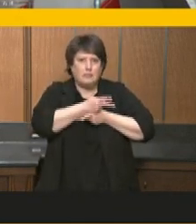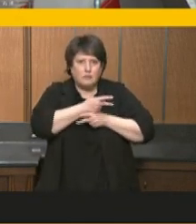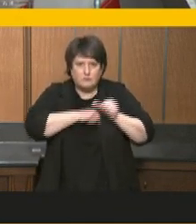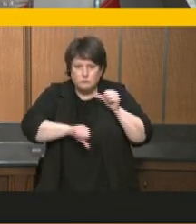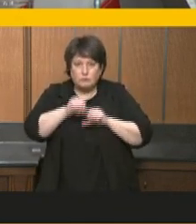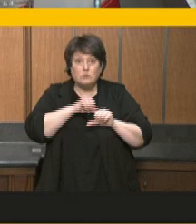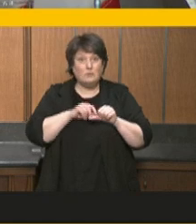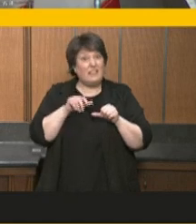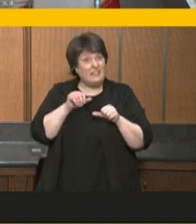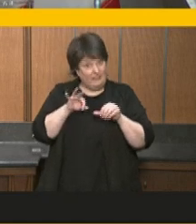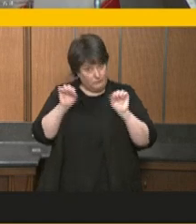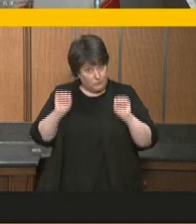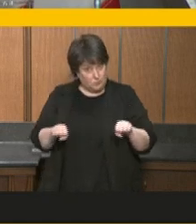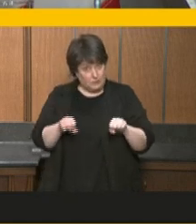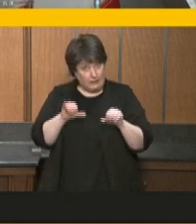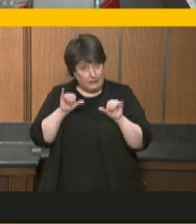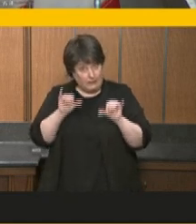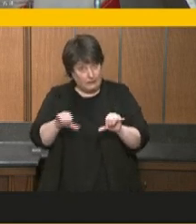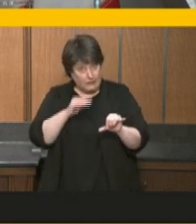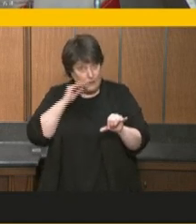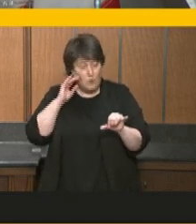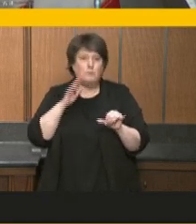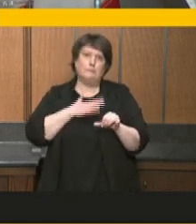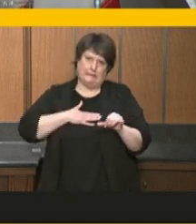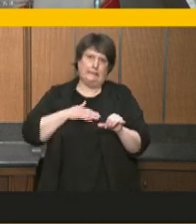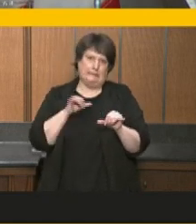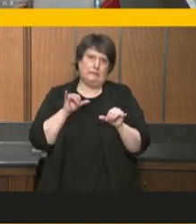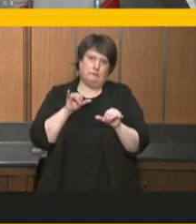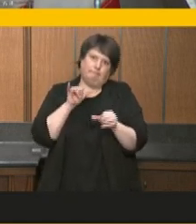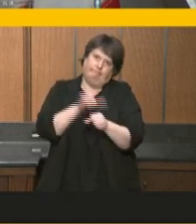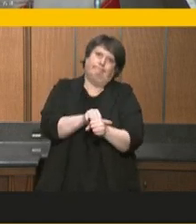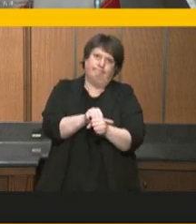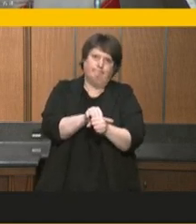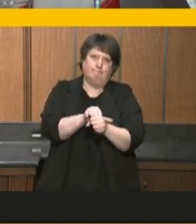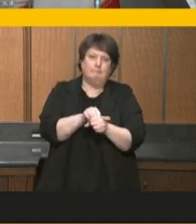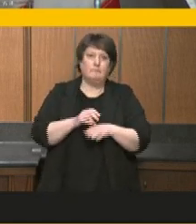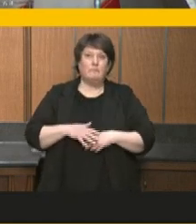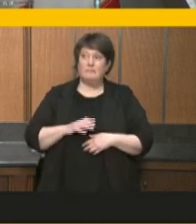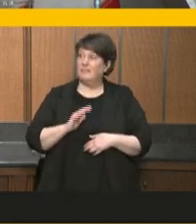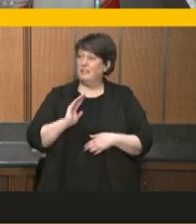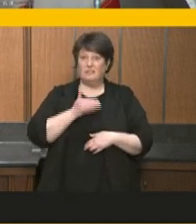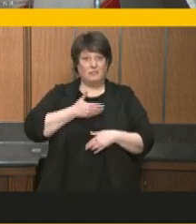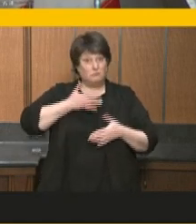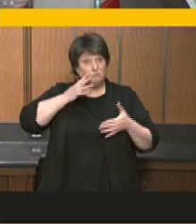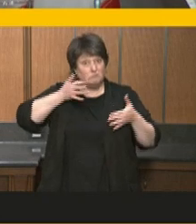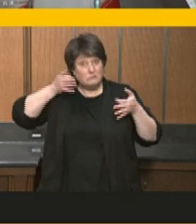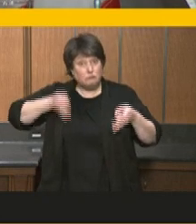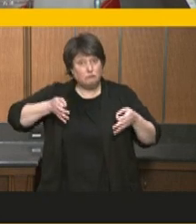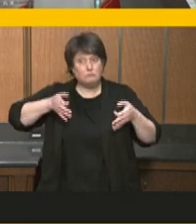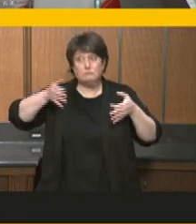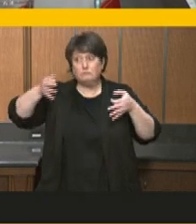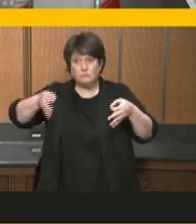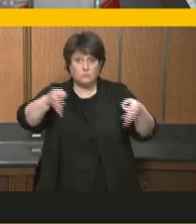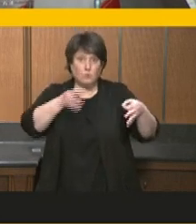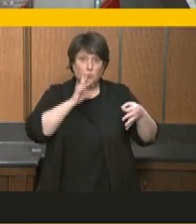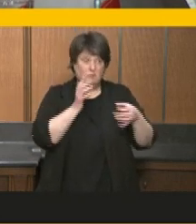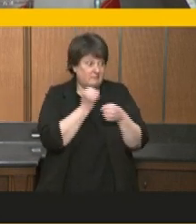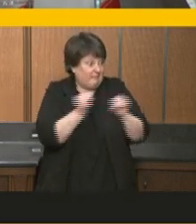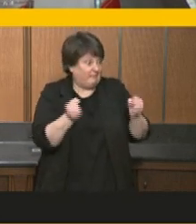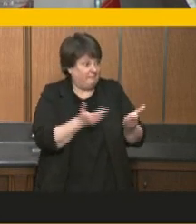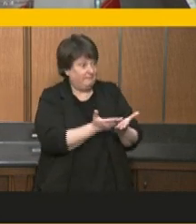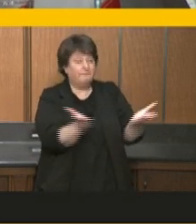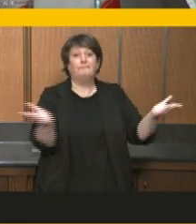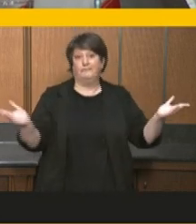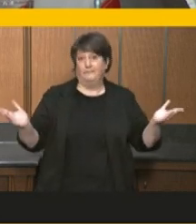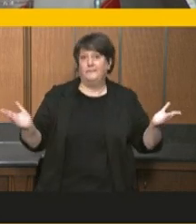home should stay home. The decisions that each one of us takes today will save lives. So